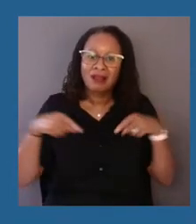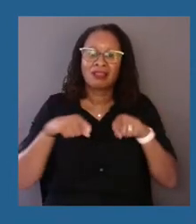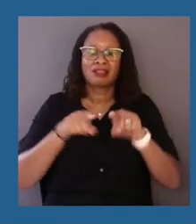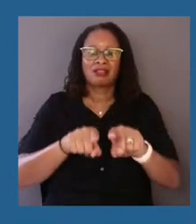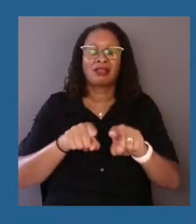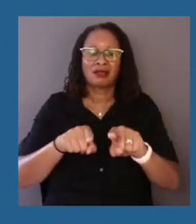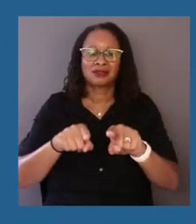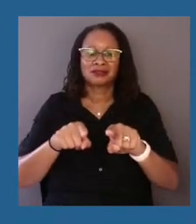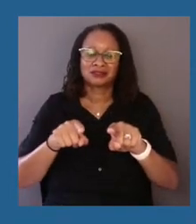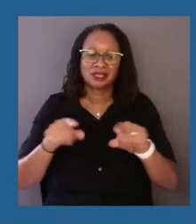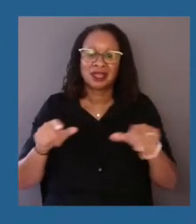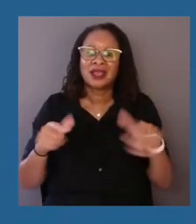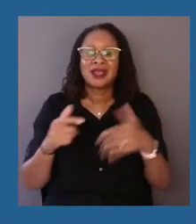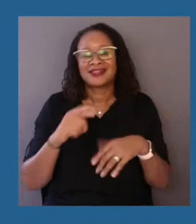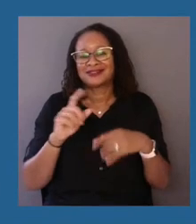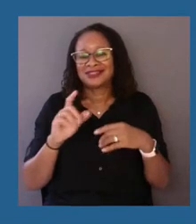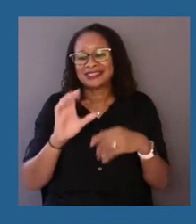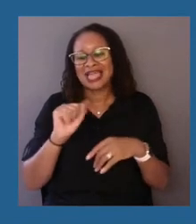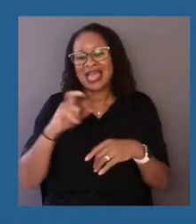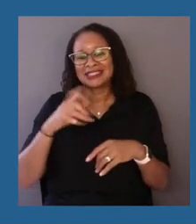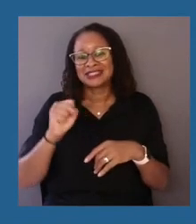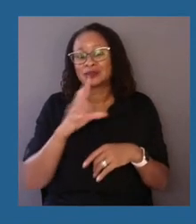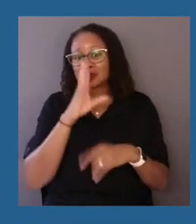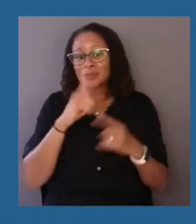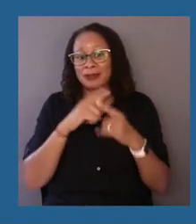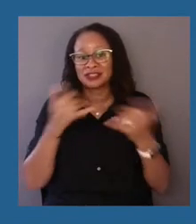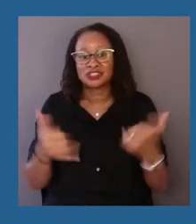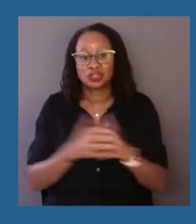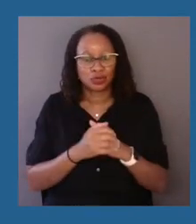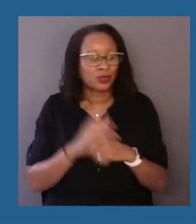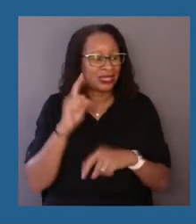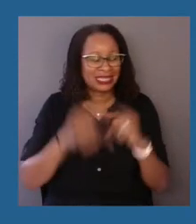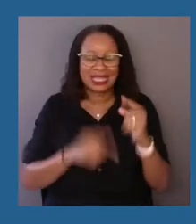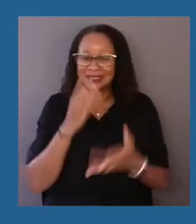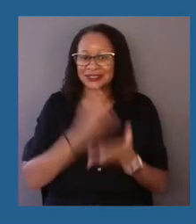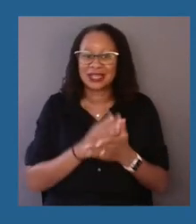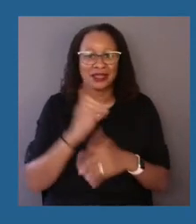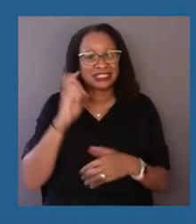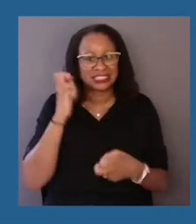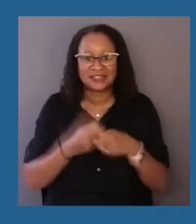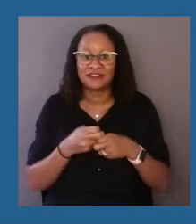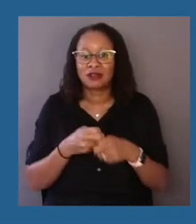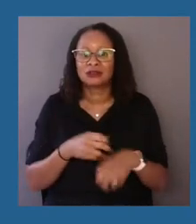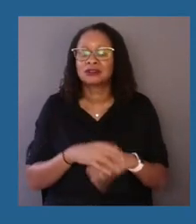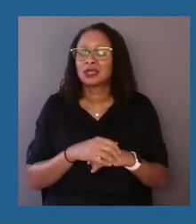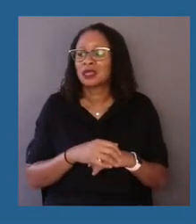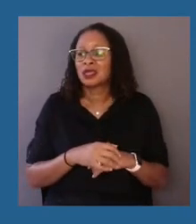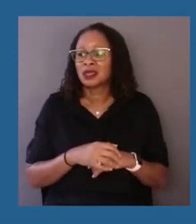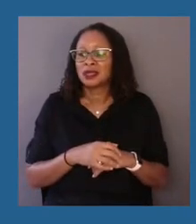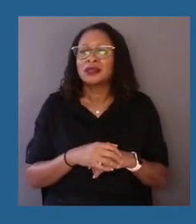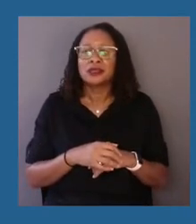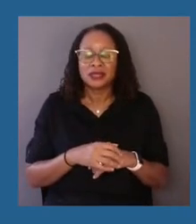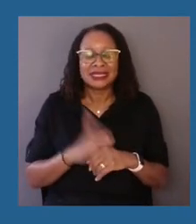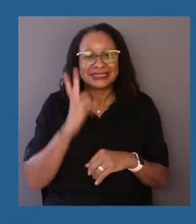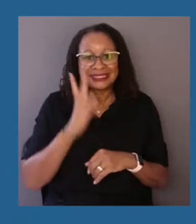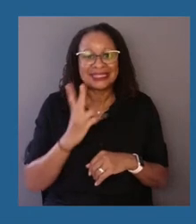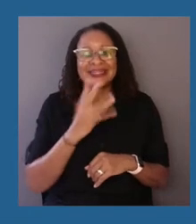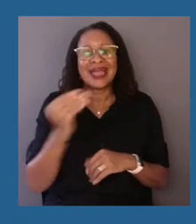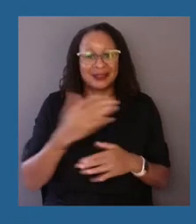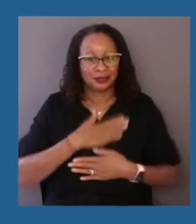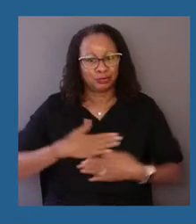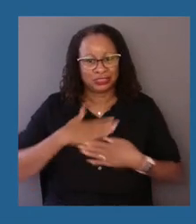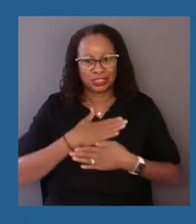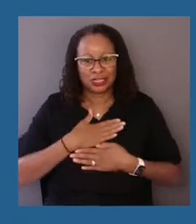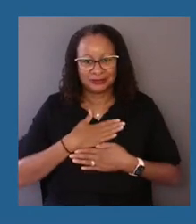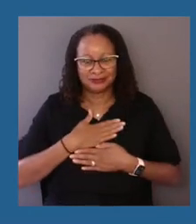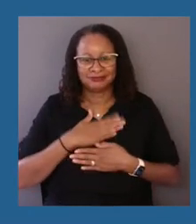along the axes that we've been talking about today. It's indispensable, it's difficult, it is seen and appreciated